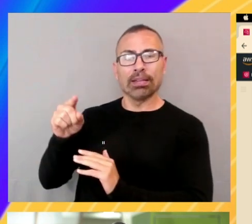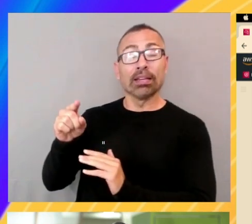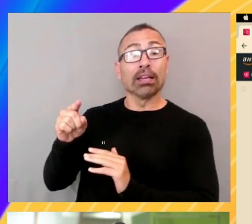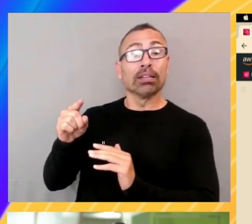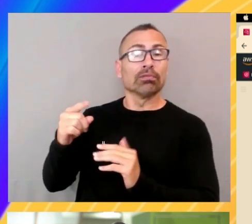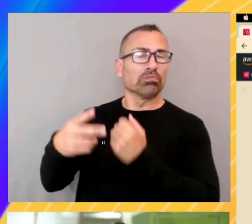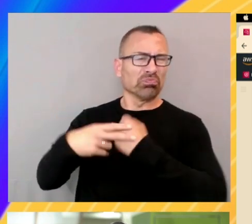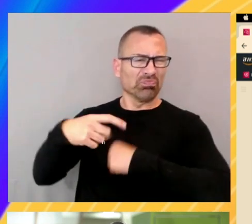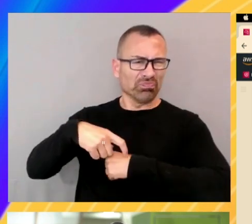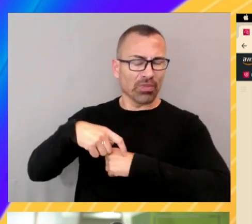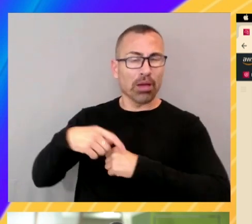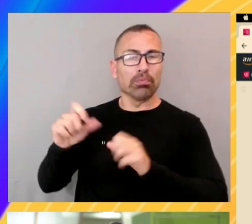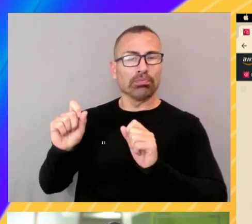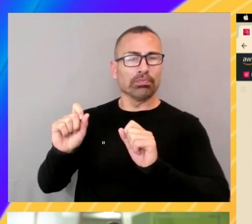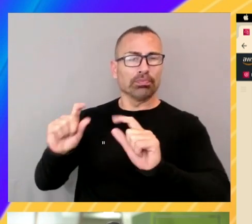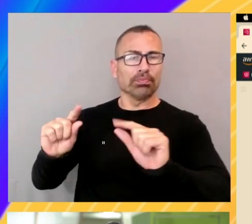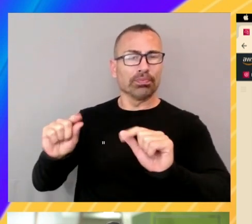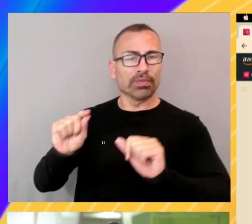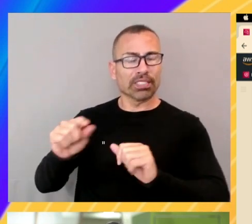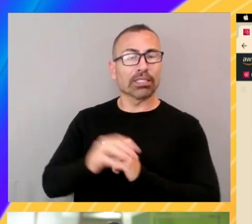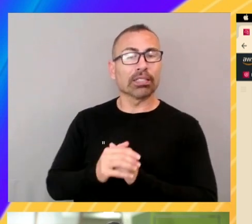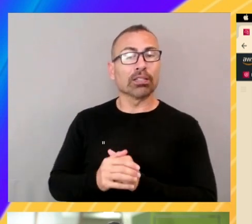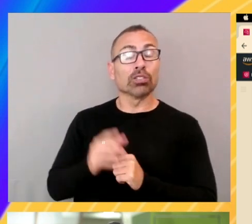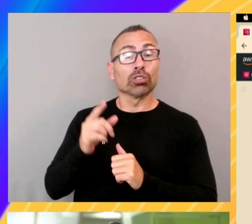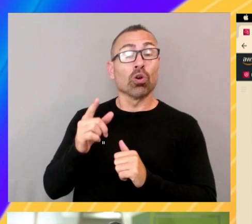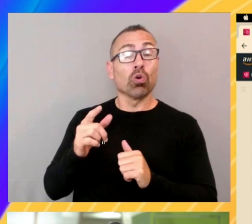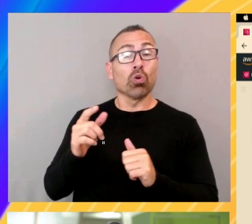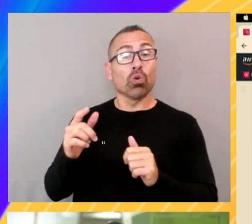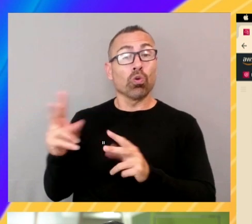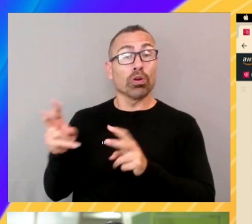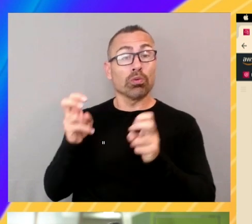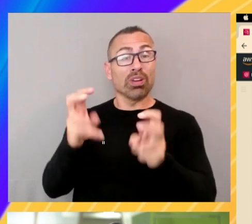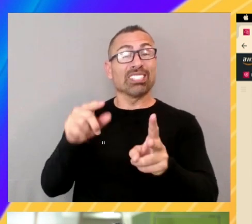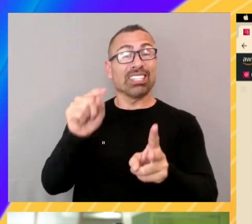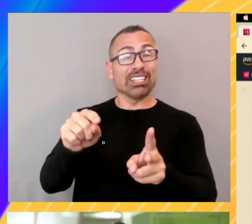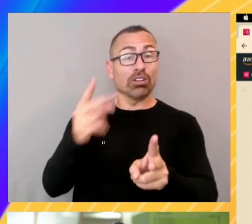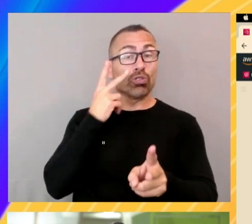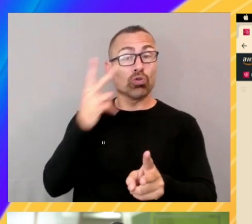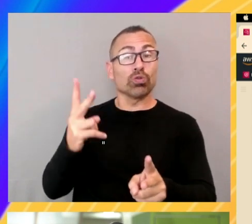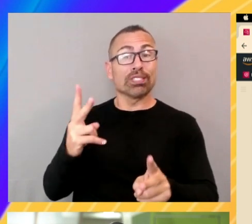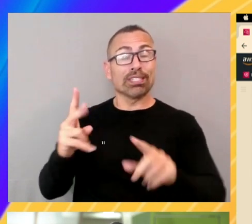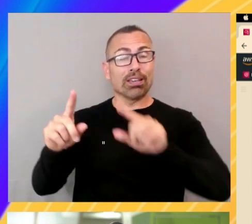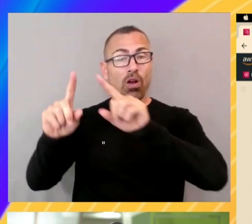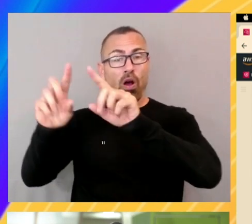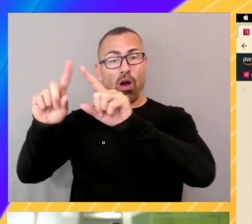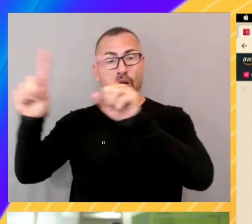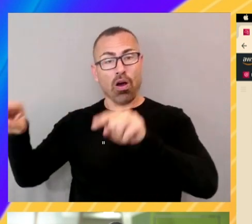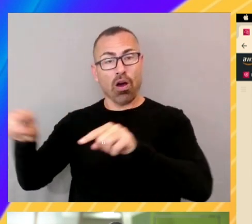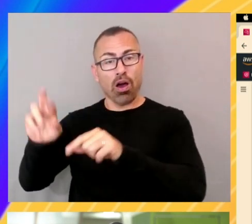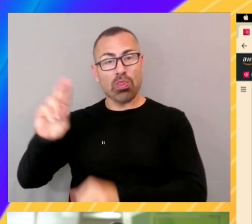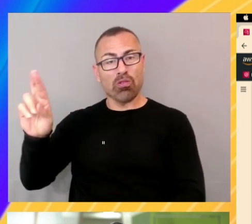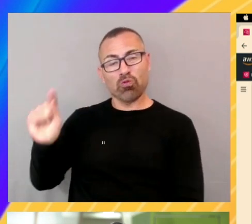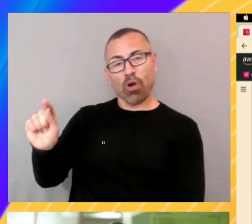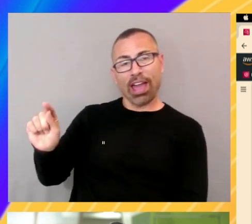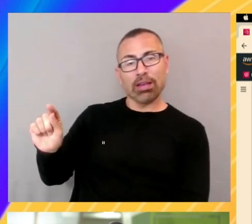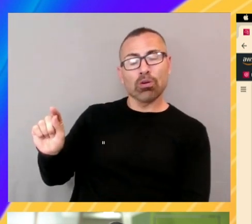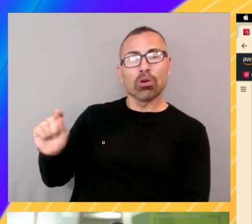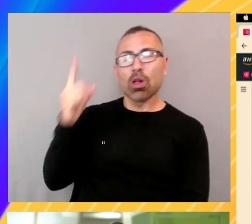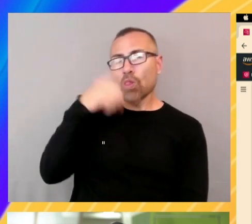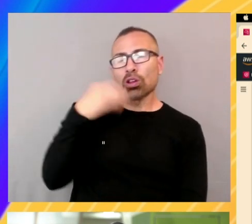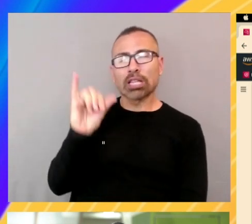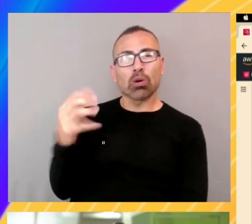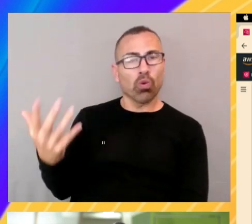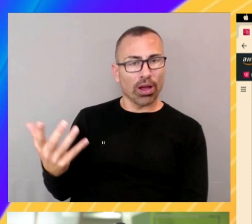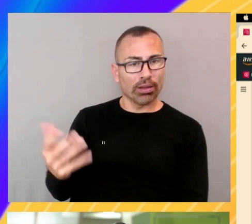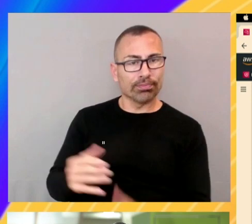Markdown. So once you paste it here, you see a preview on the right as to what the text would look like on a dashboard. So I'm going to create a widget